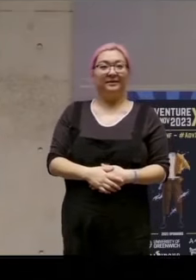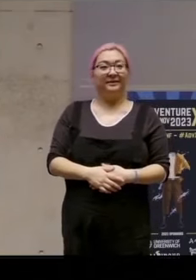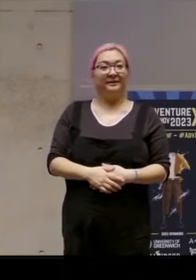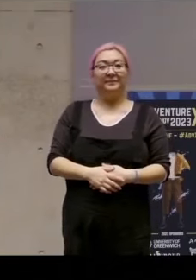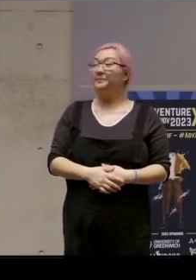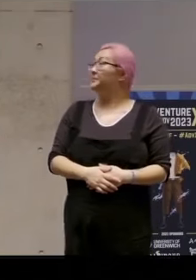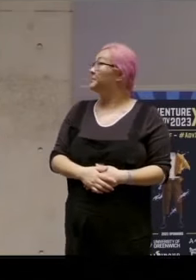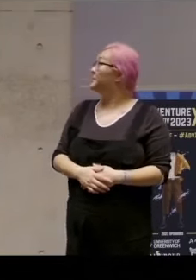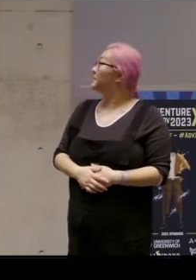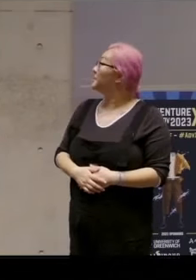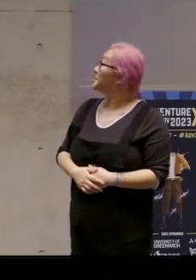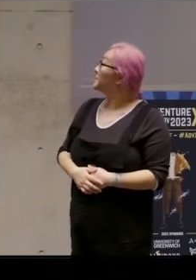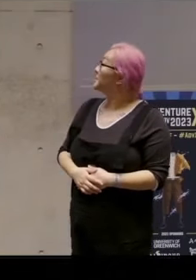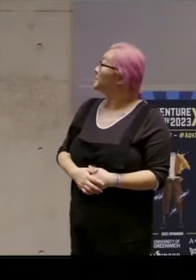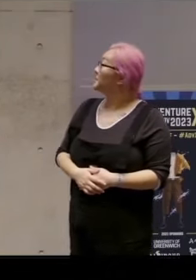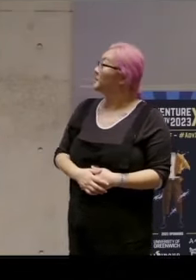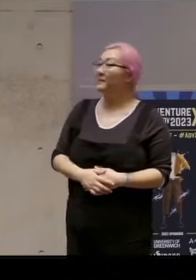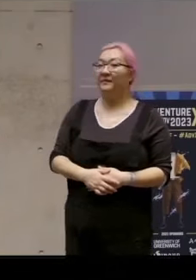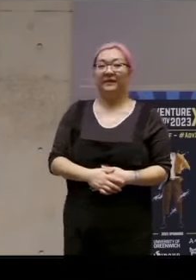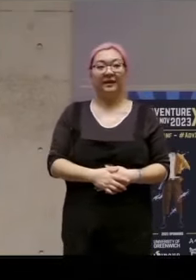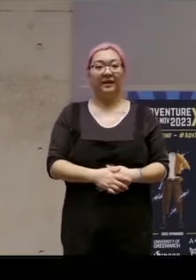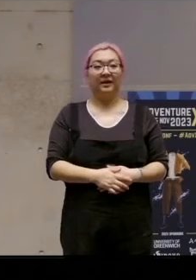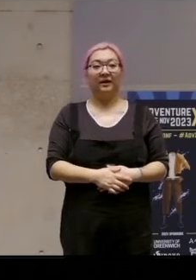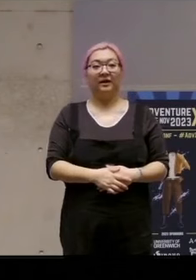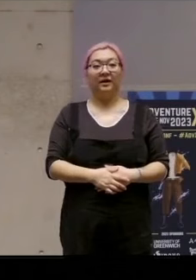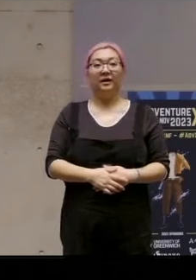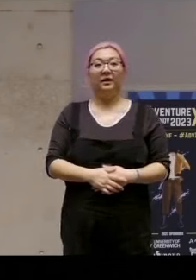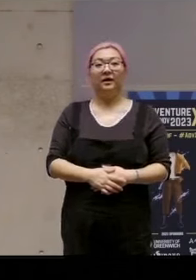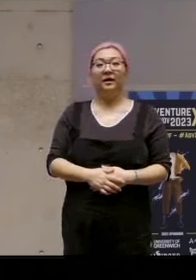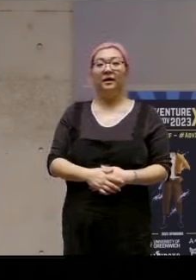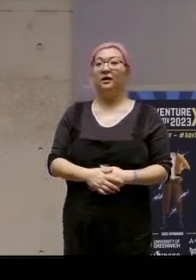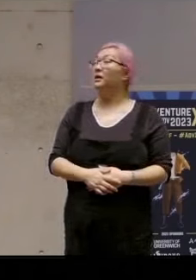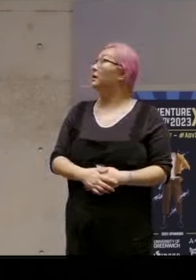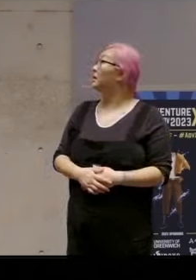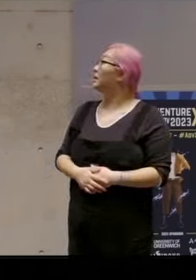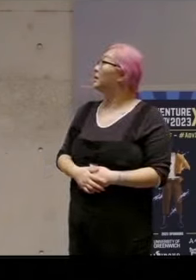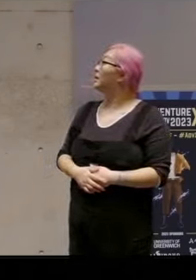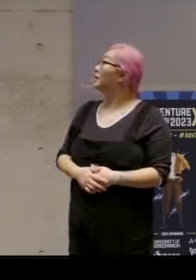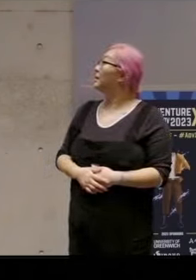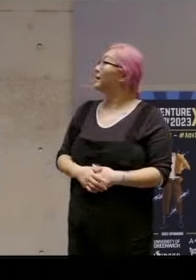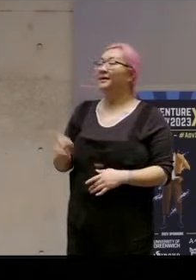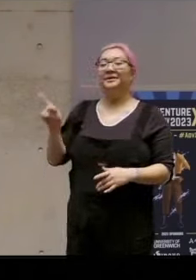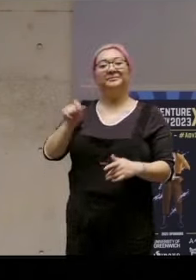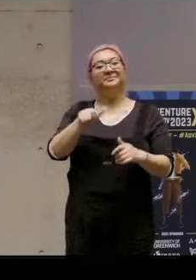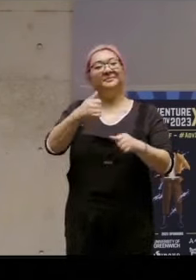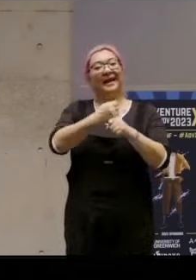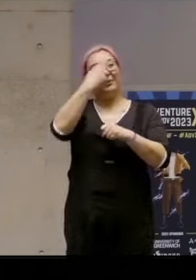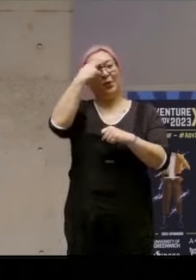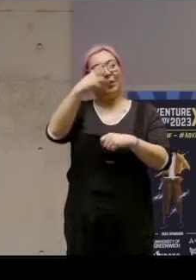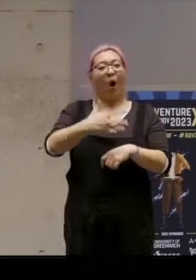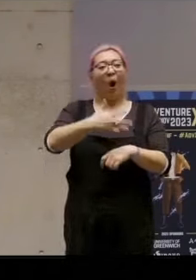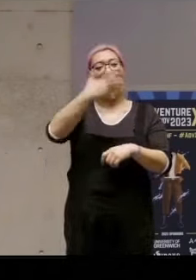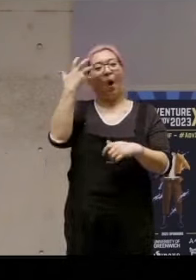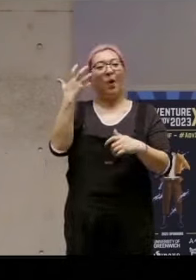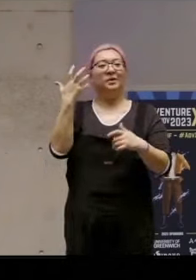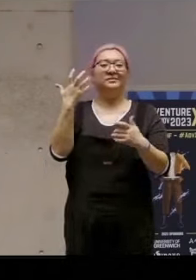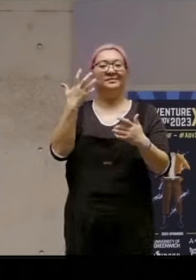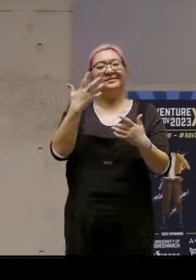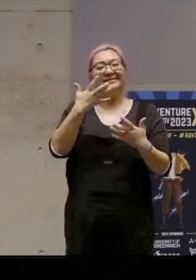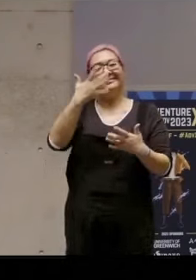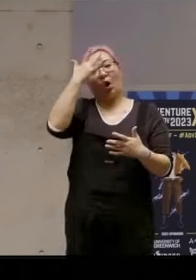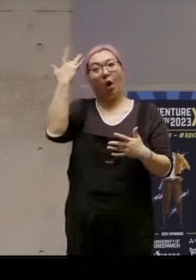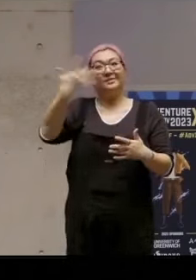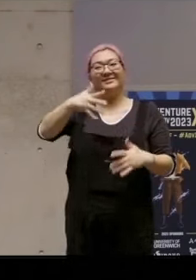Jorge Leto, Hot Summer. Comedians and adventure games must get along well in Czechia, because in Jorge